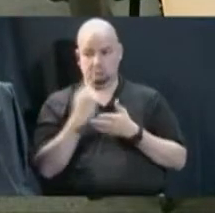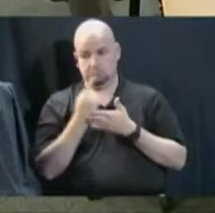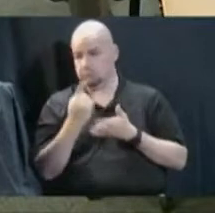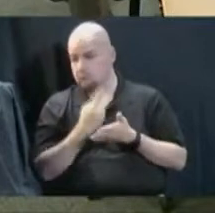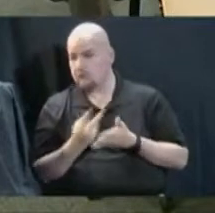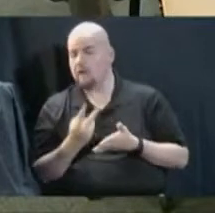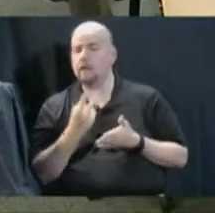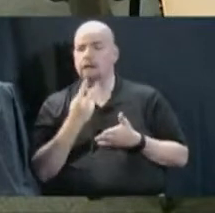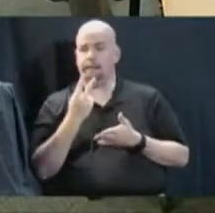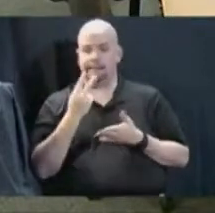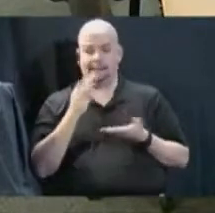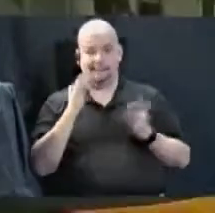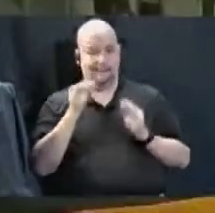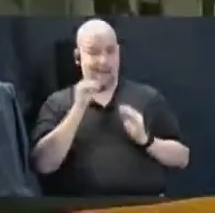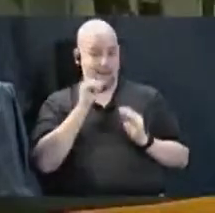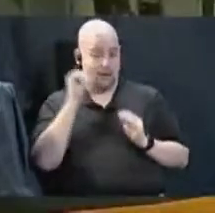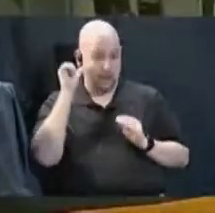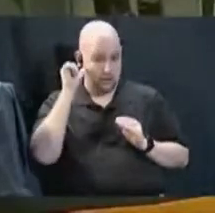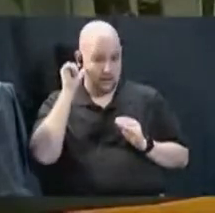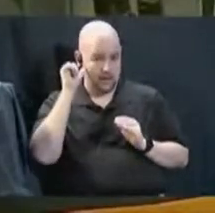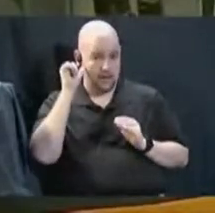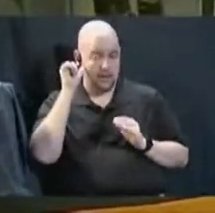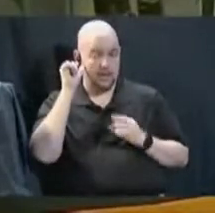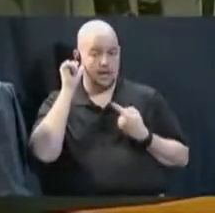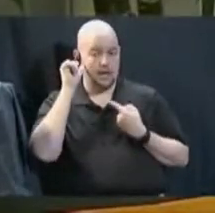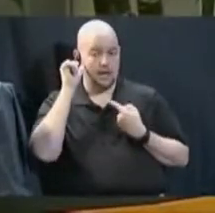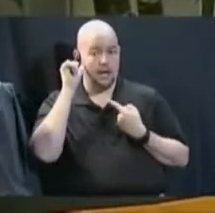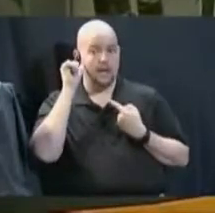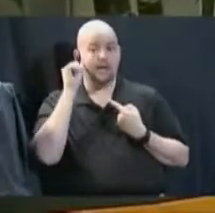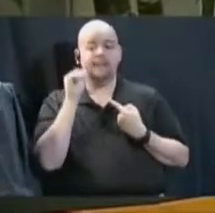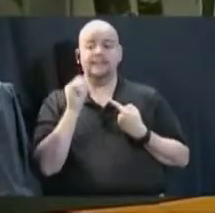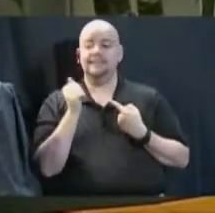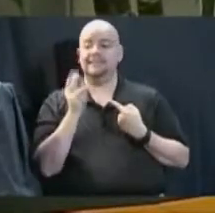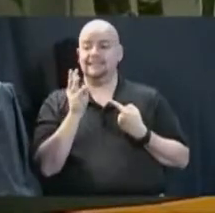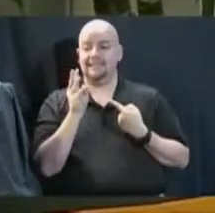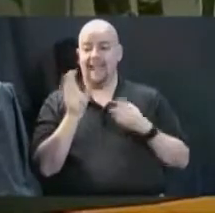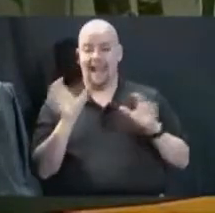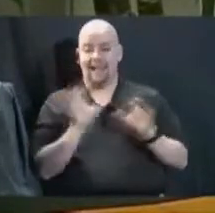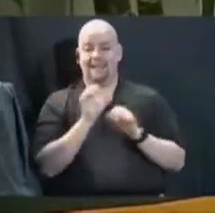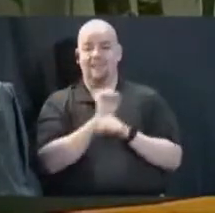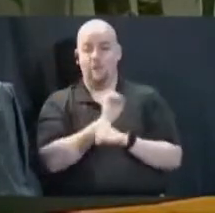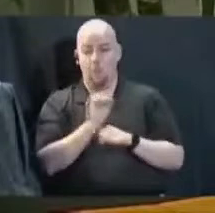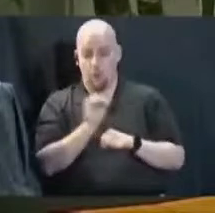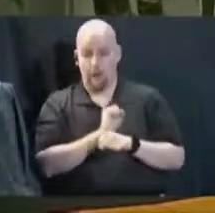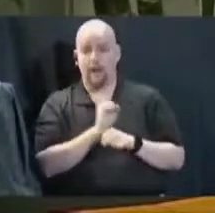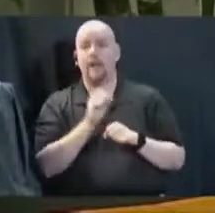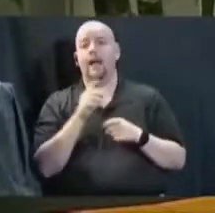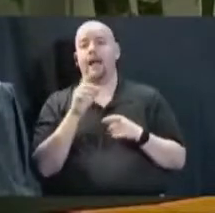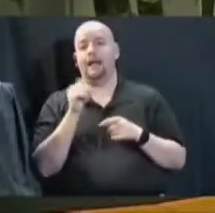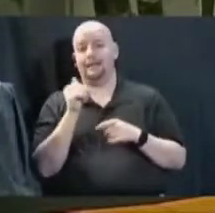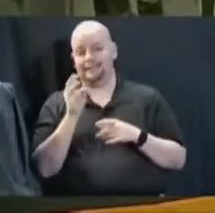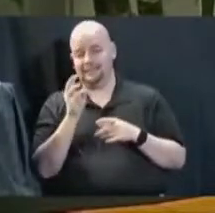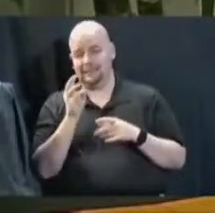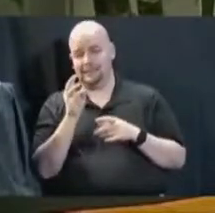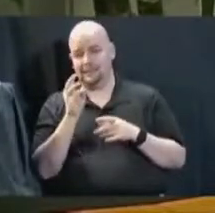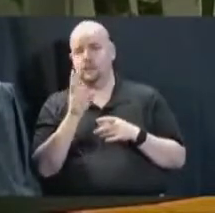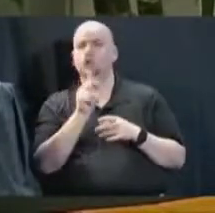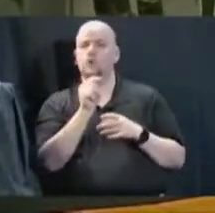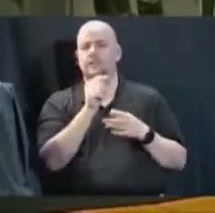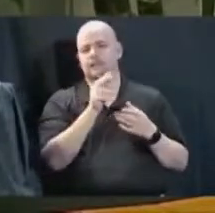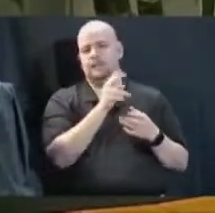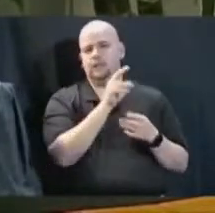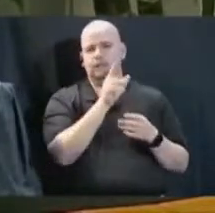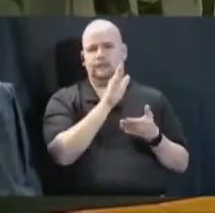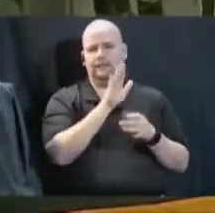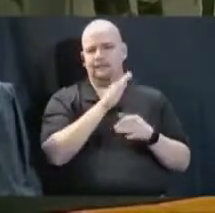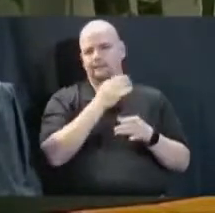of yesterday, there was 16 active employee cases, 71 active student cases, and that there was